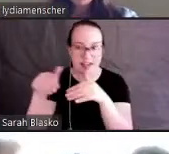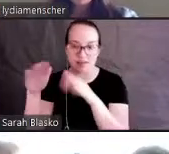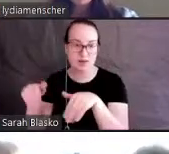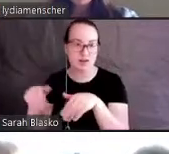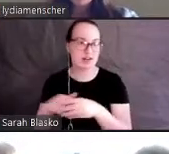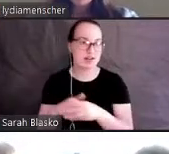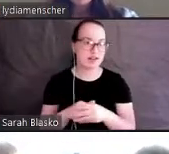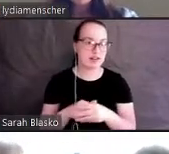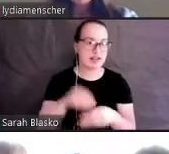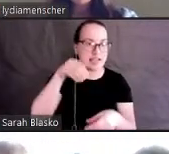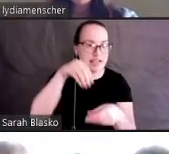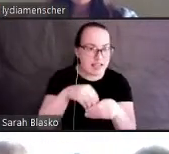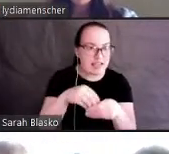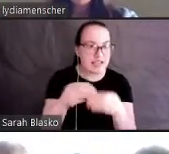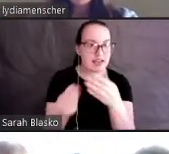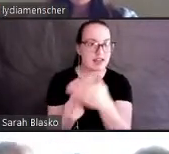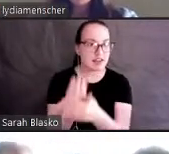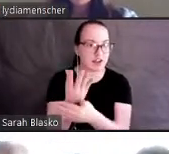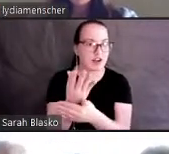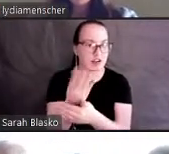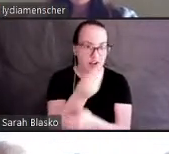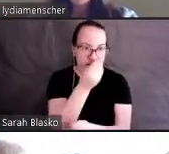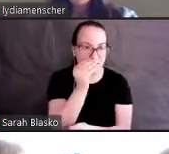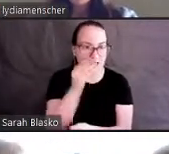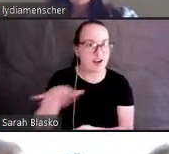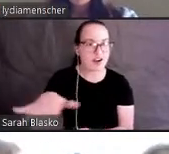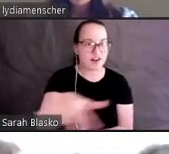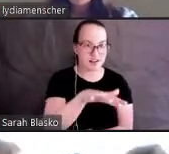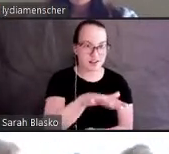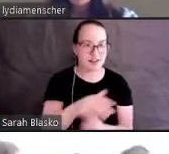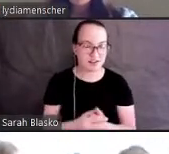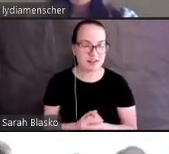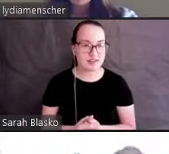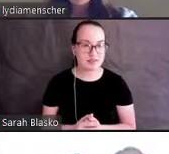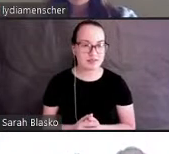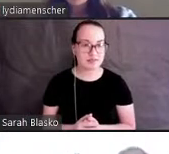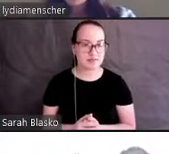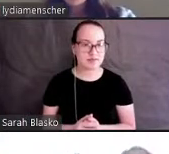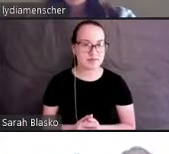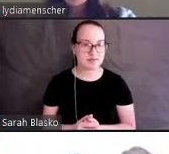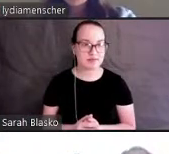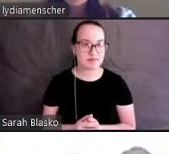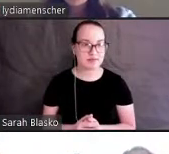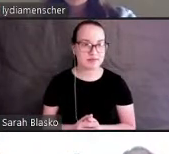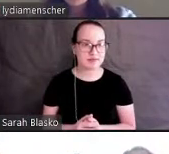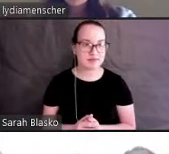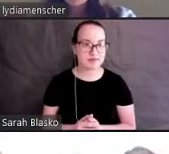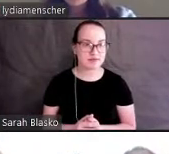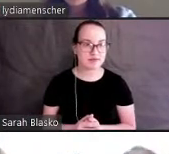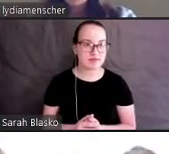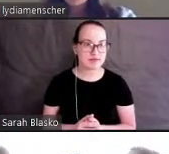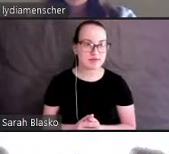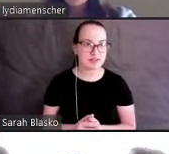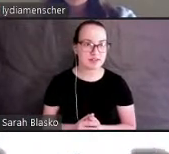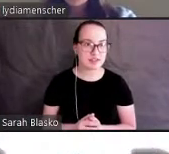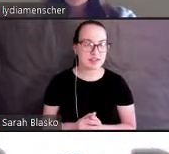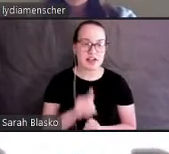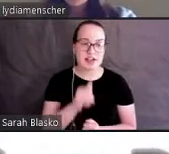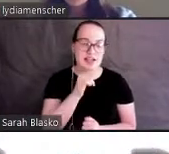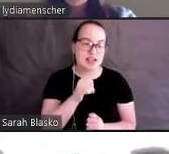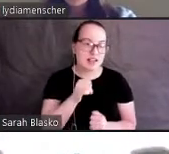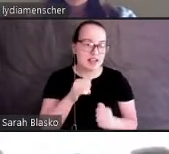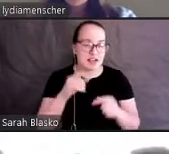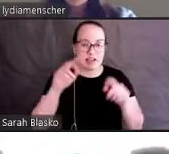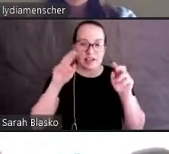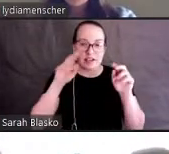garden, which is why it shouldn't have surprised the spiritual realm when God decided to become